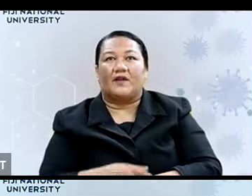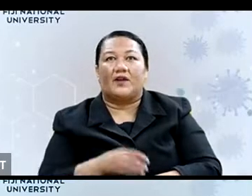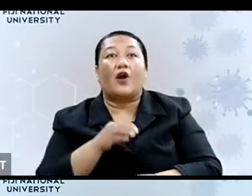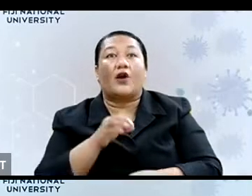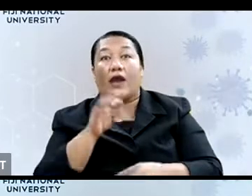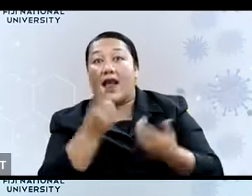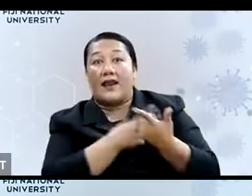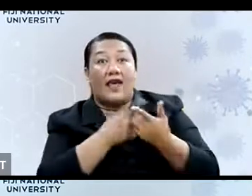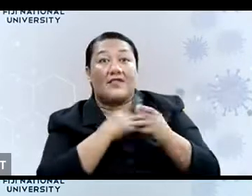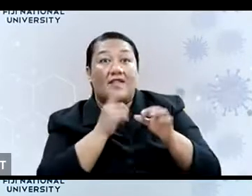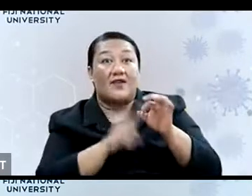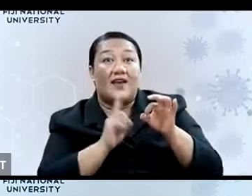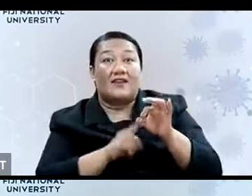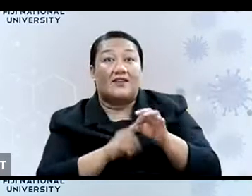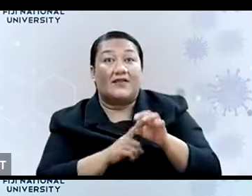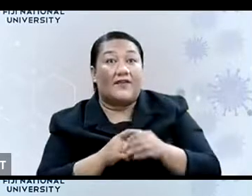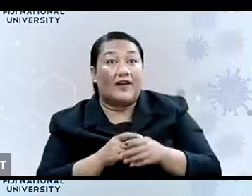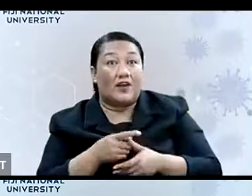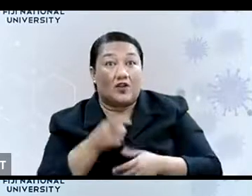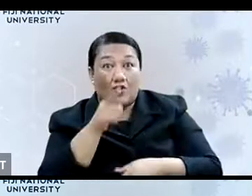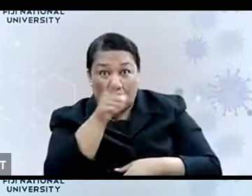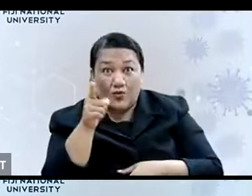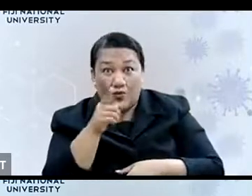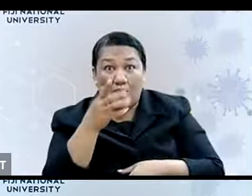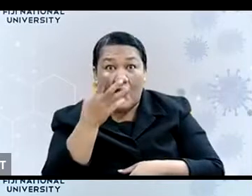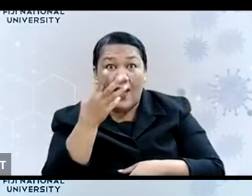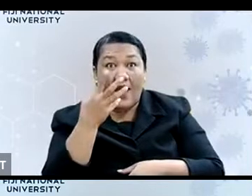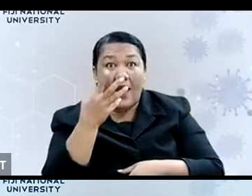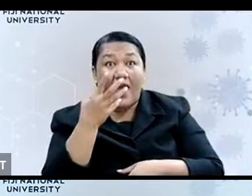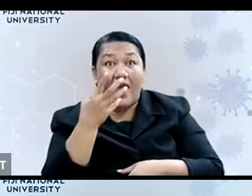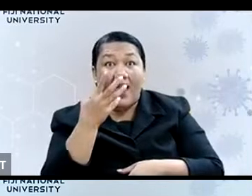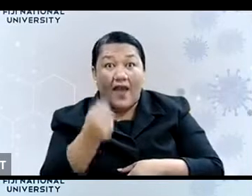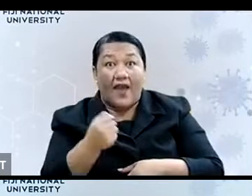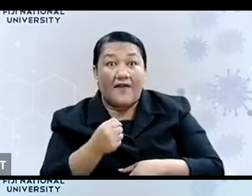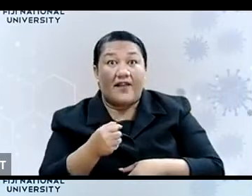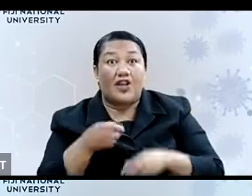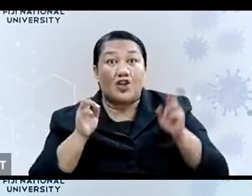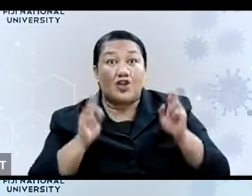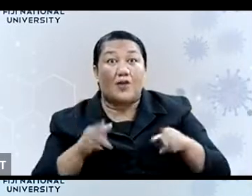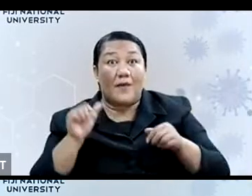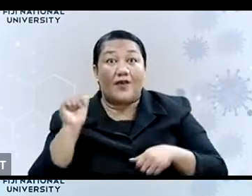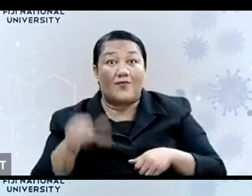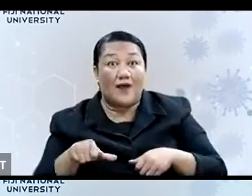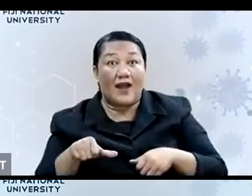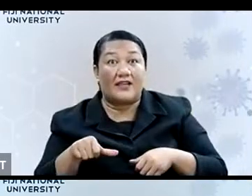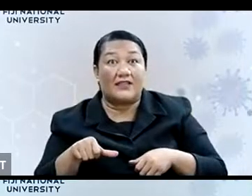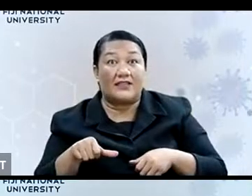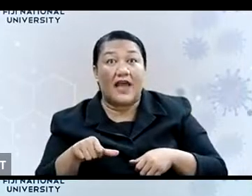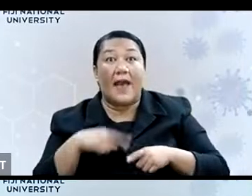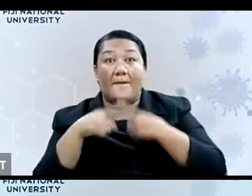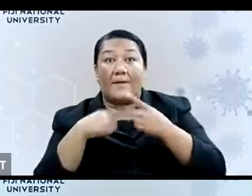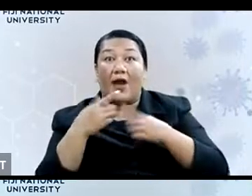is something in terms of human rights to the lockdown issue?